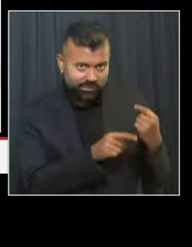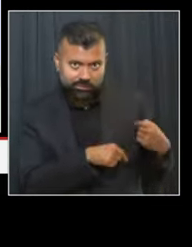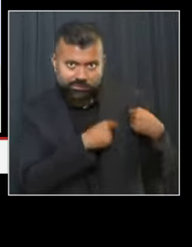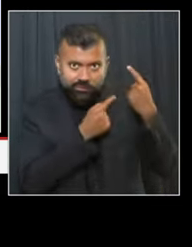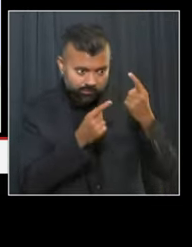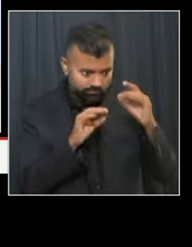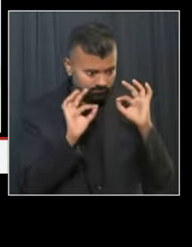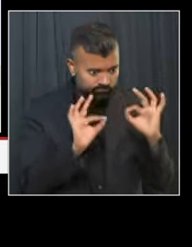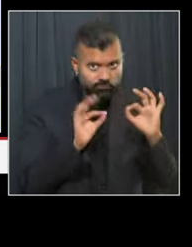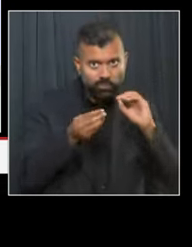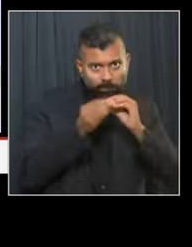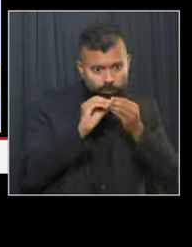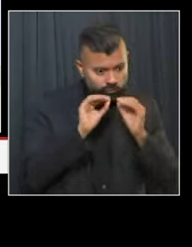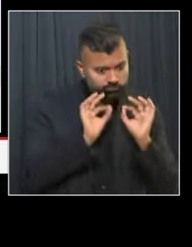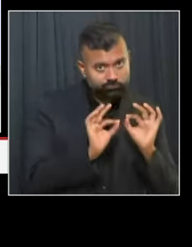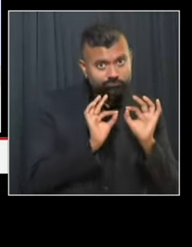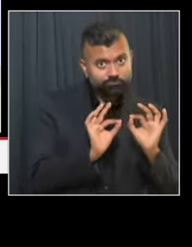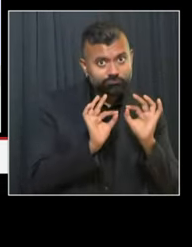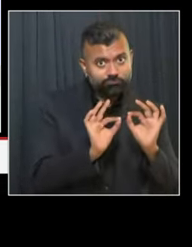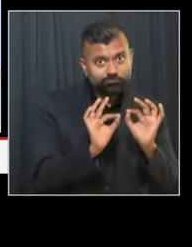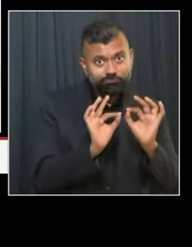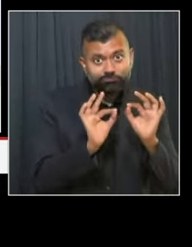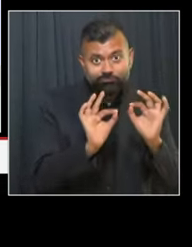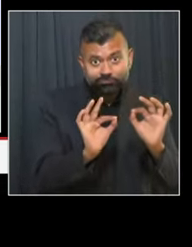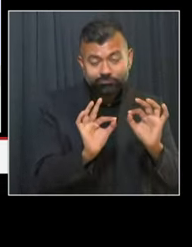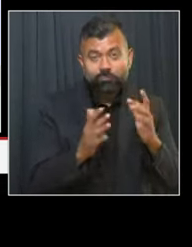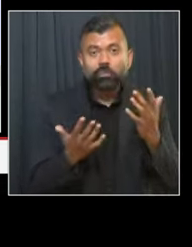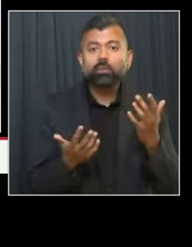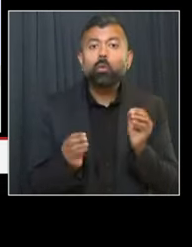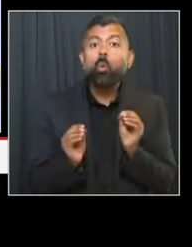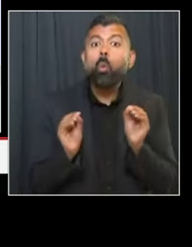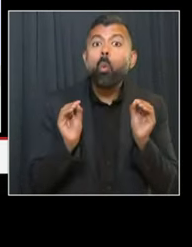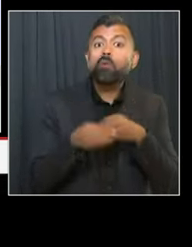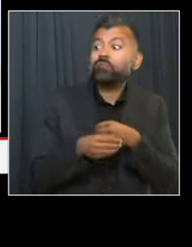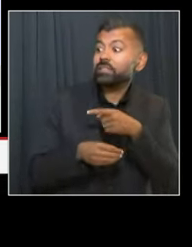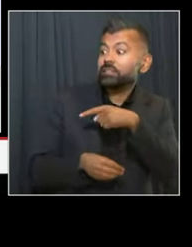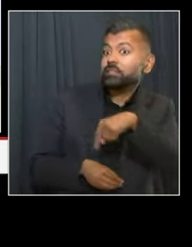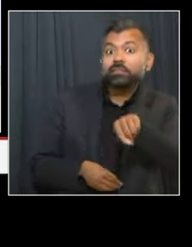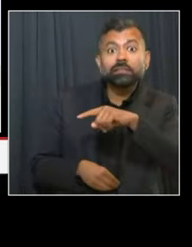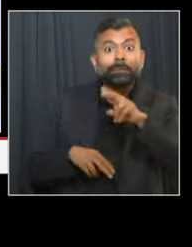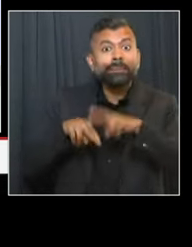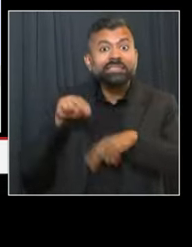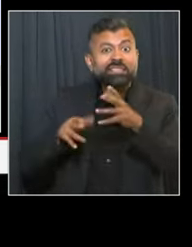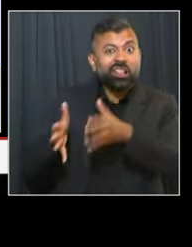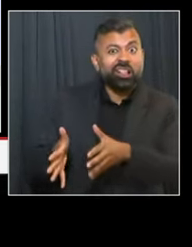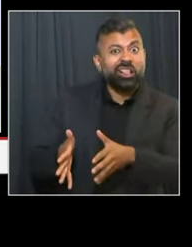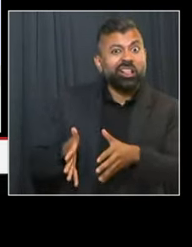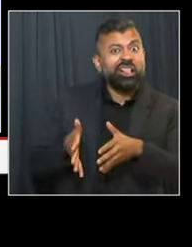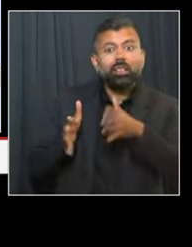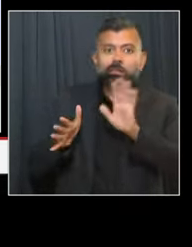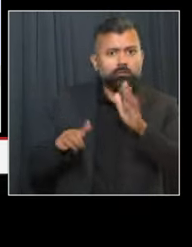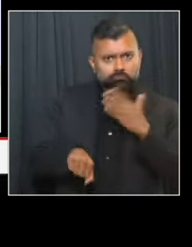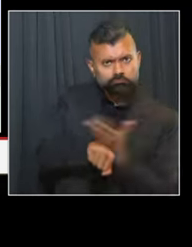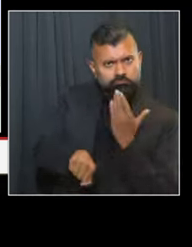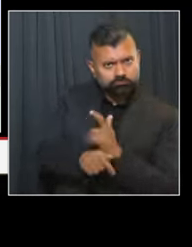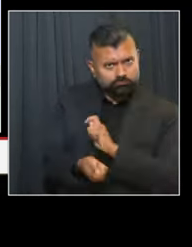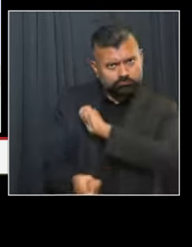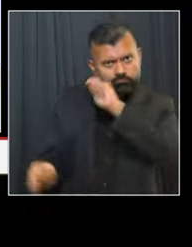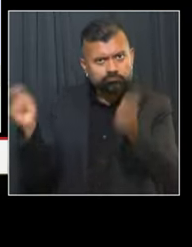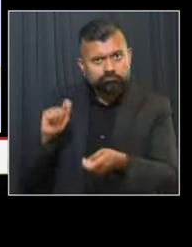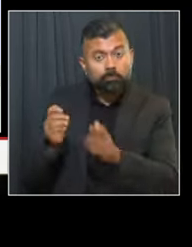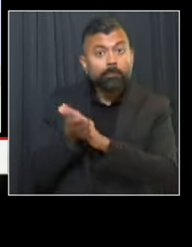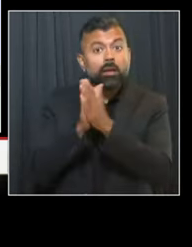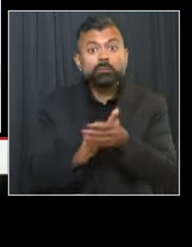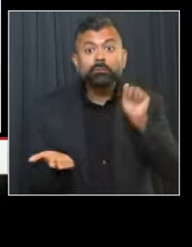you'll like this, Glenn likes this one, we had 52 days cash on hand. So that was our 2024 comeback